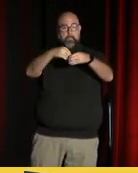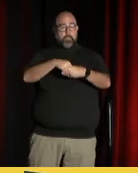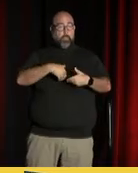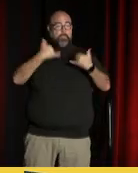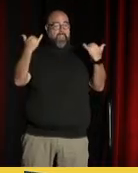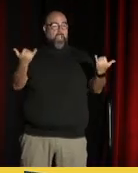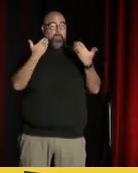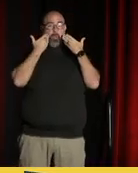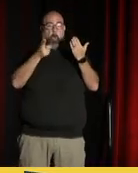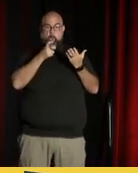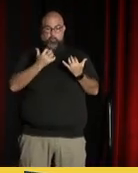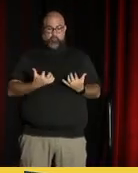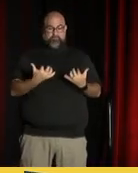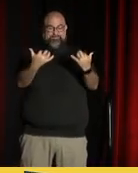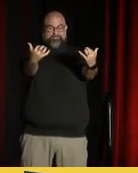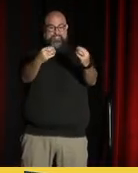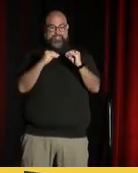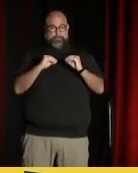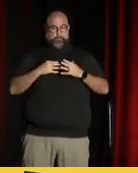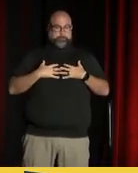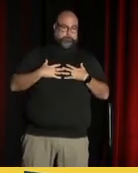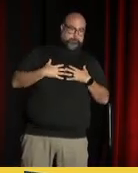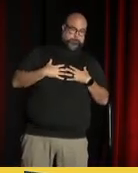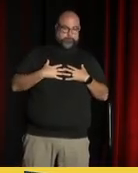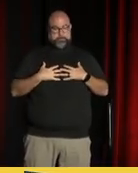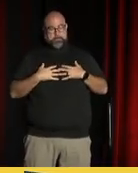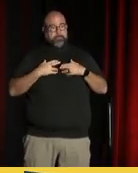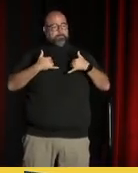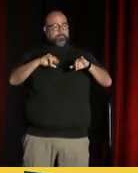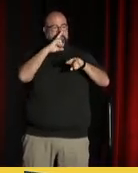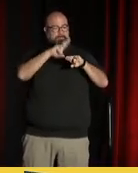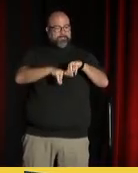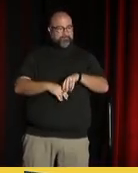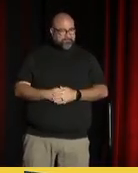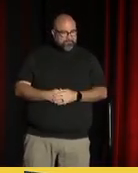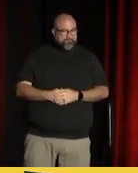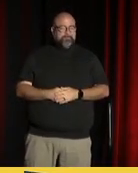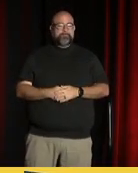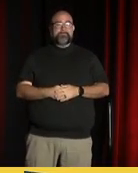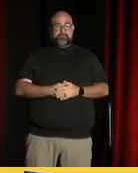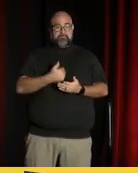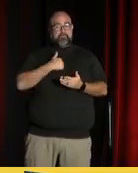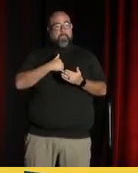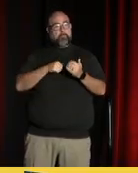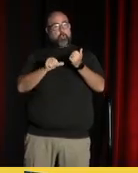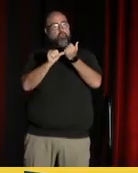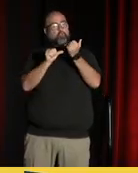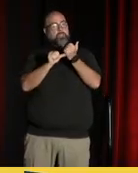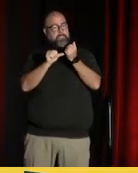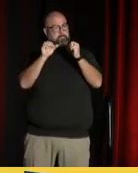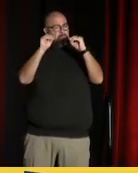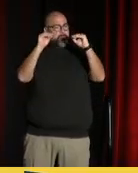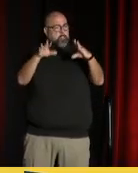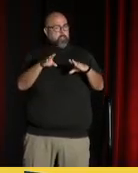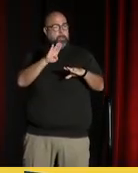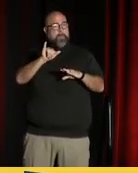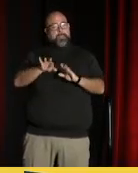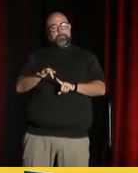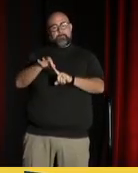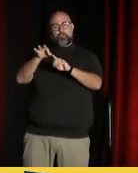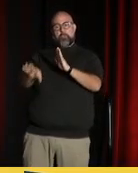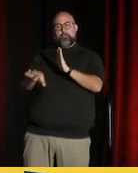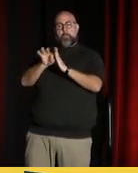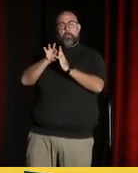who I teach anymore, but it's still a lot of fun. I'm an associate professor by special appointment and a